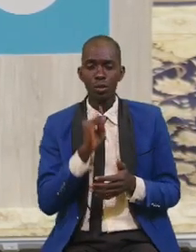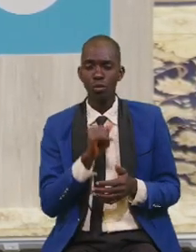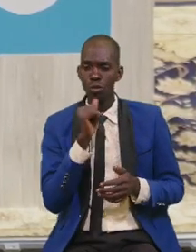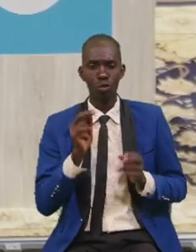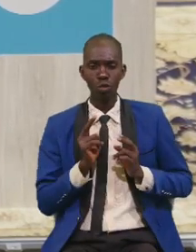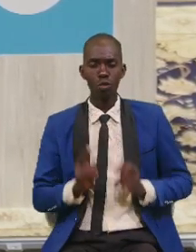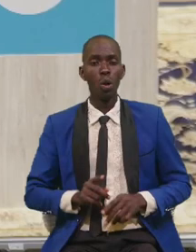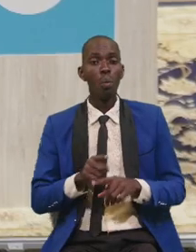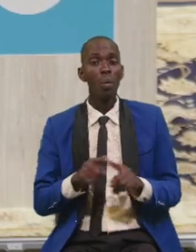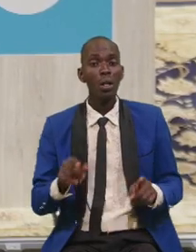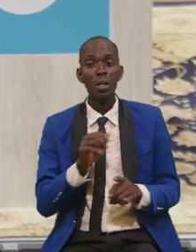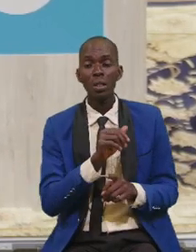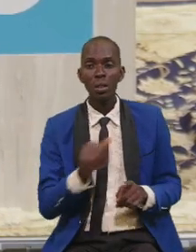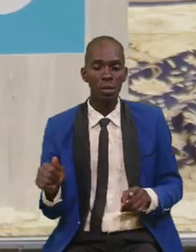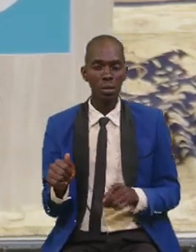ability. And then